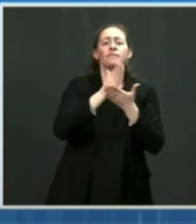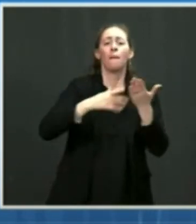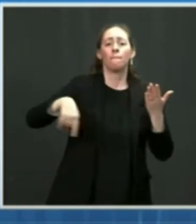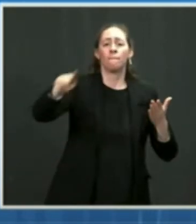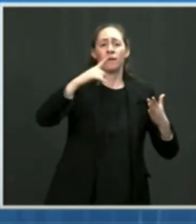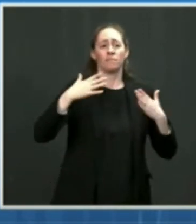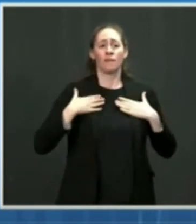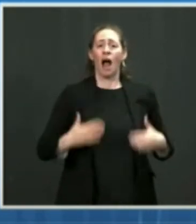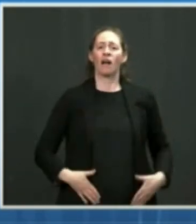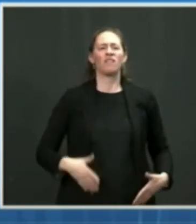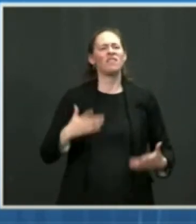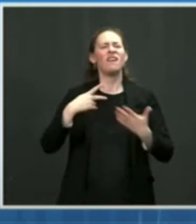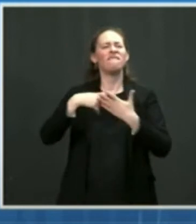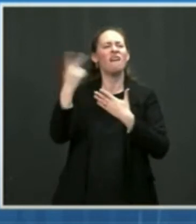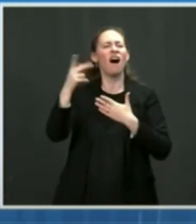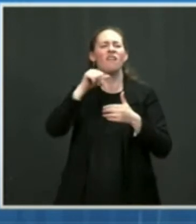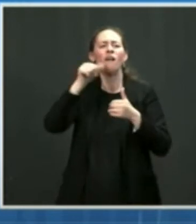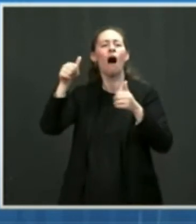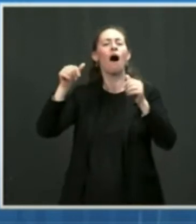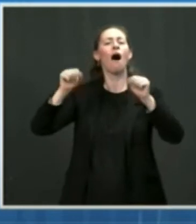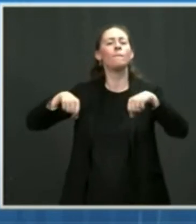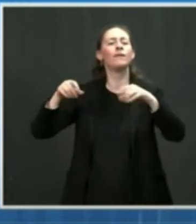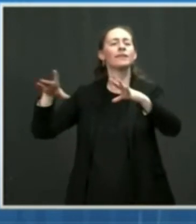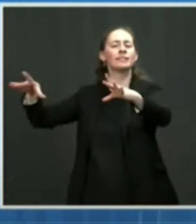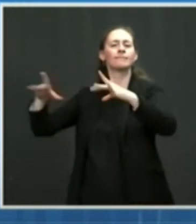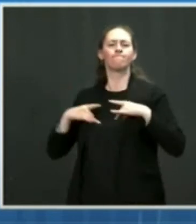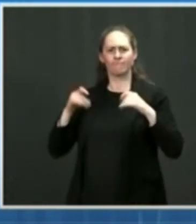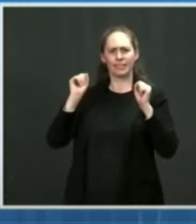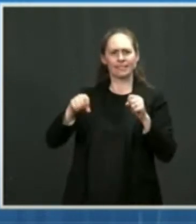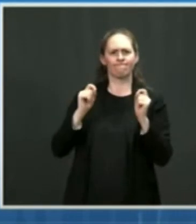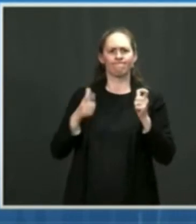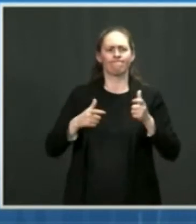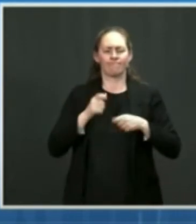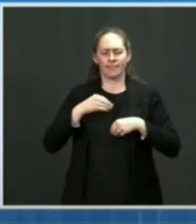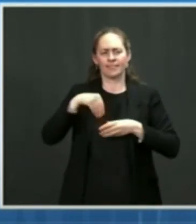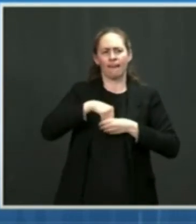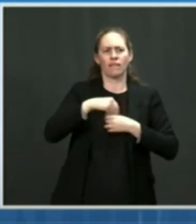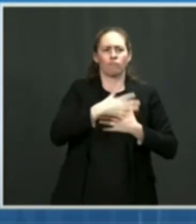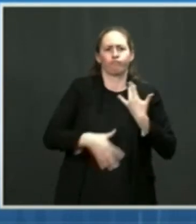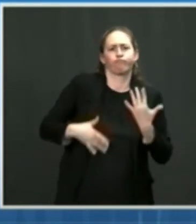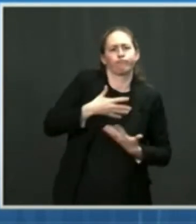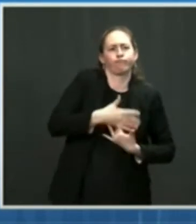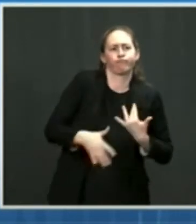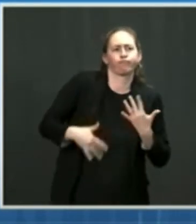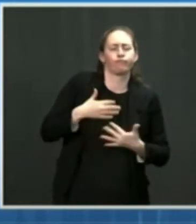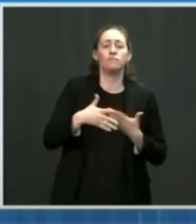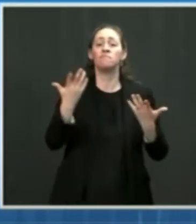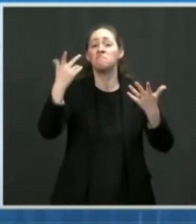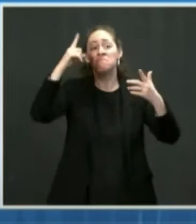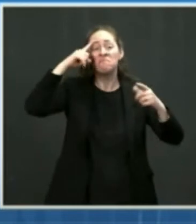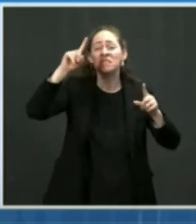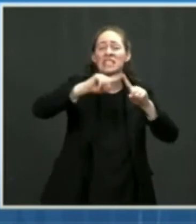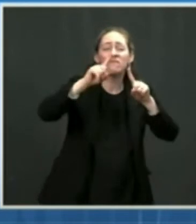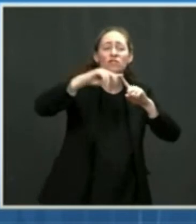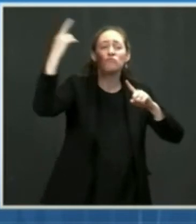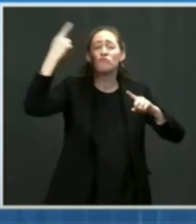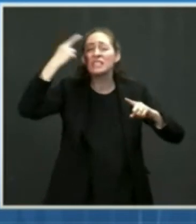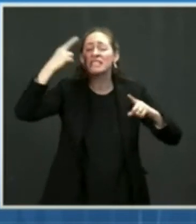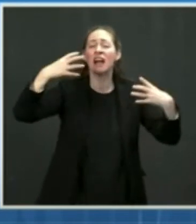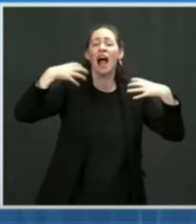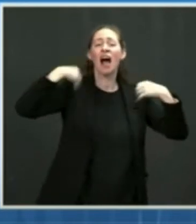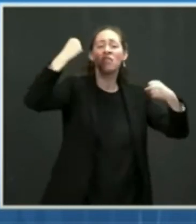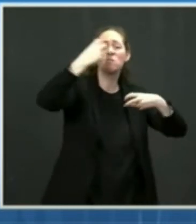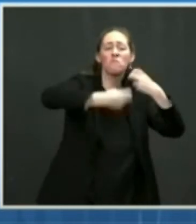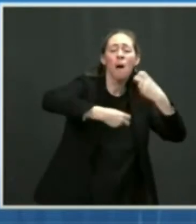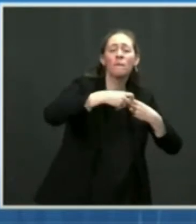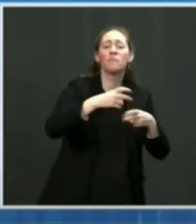immune response for a number of reasons. Could be immune status, health status, age, medications you're on, or